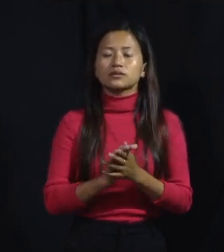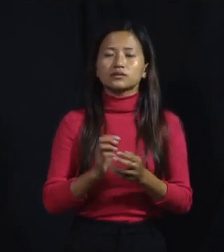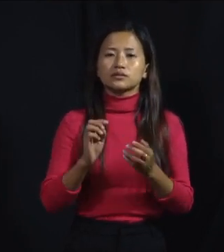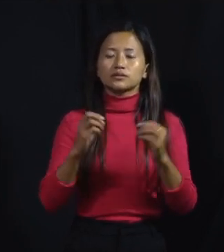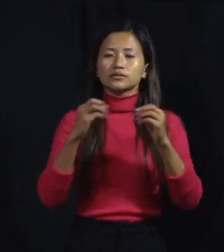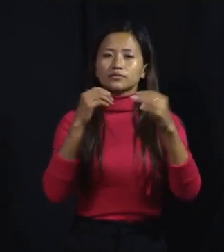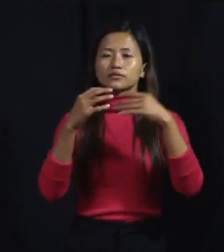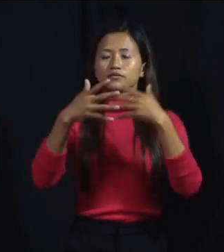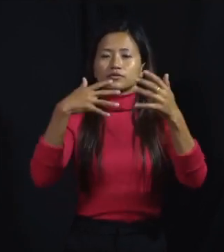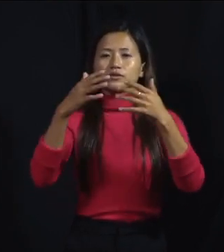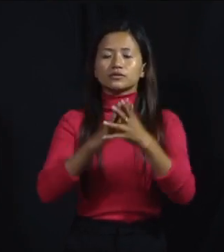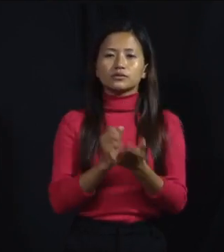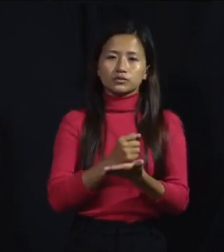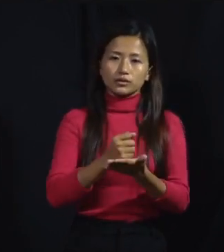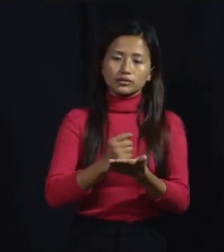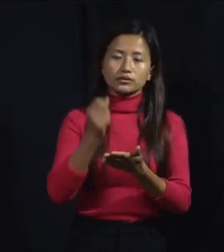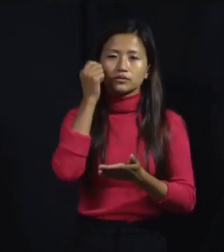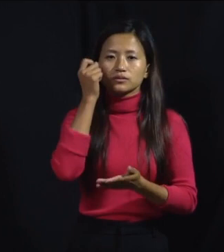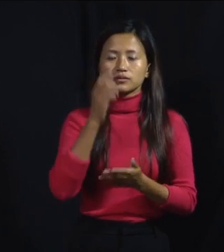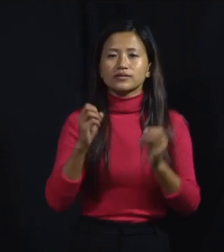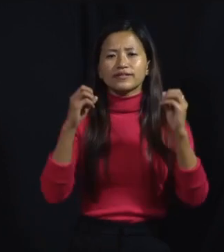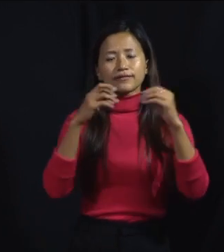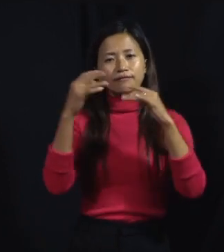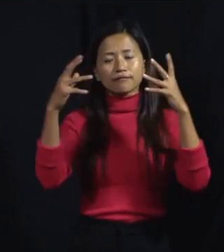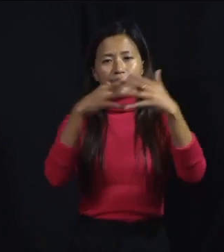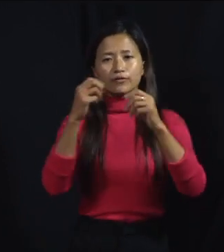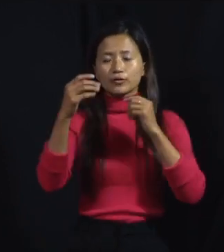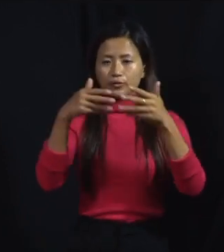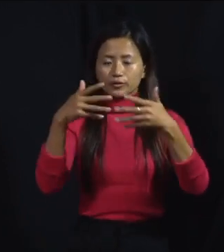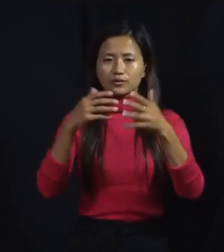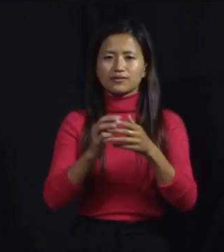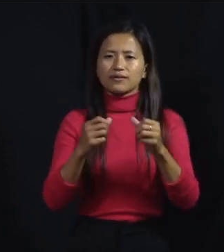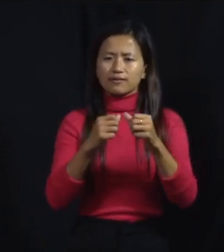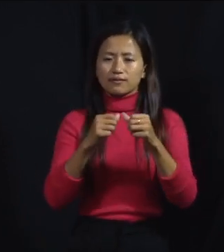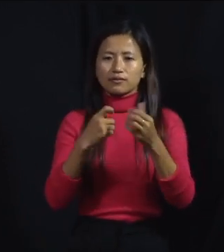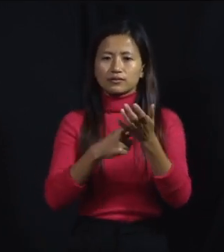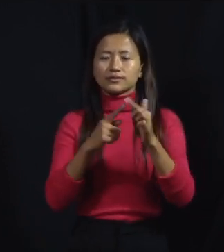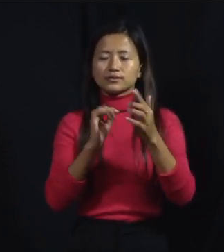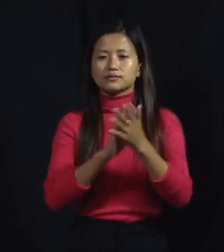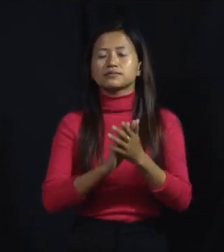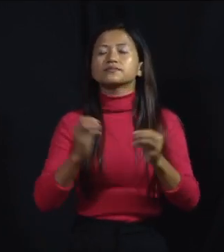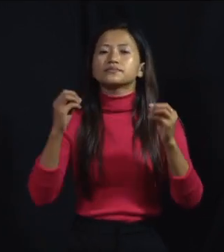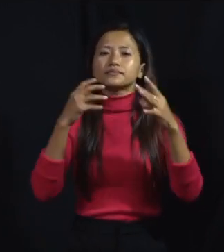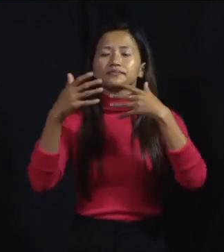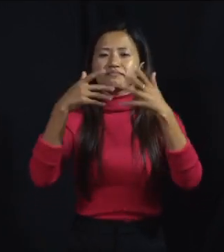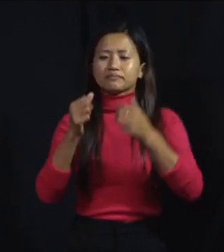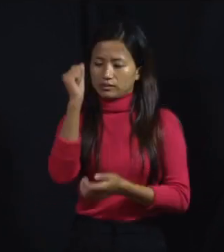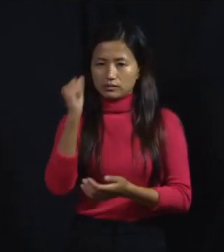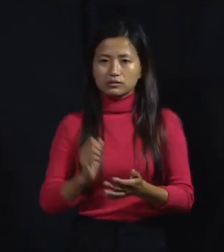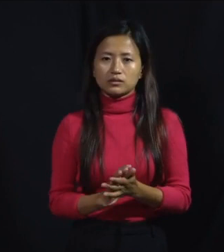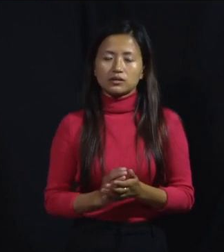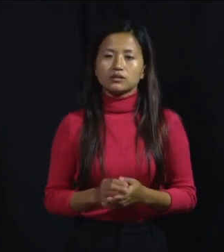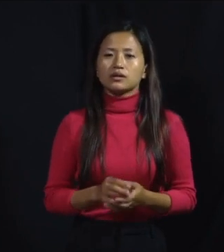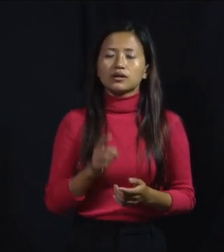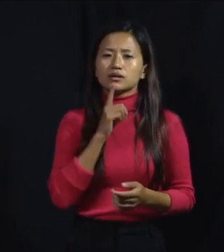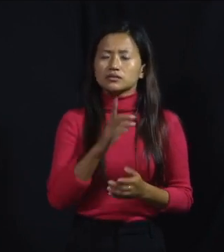environment, and we can try to understand the environment. So we can create an artificial environment also. And then